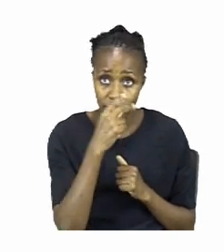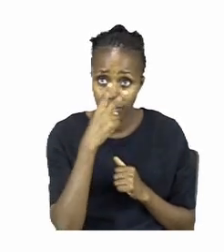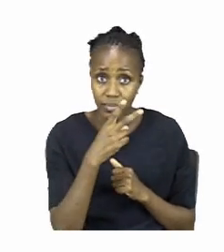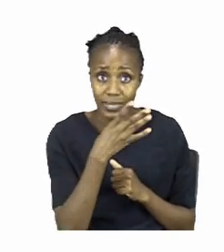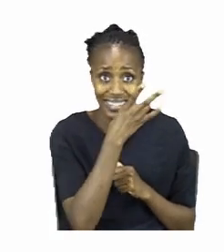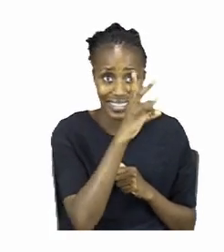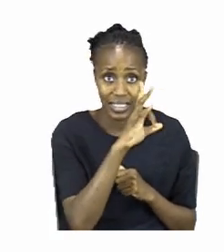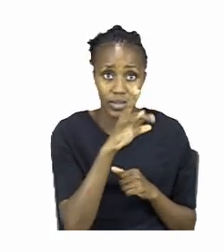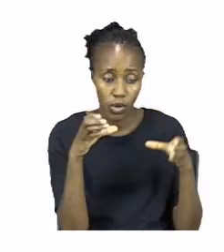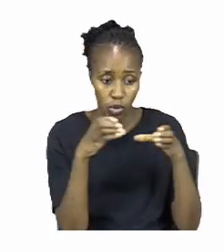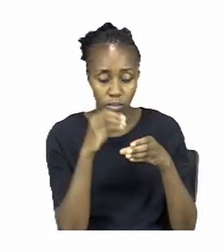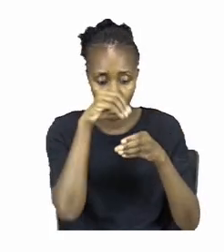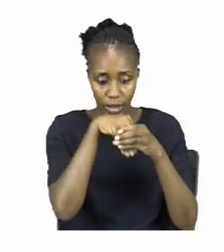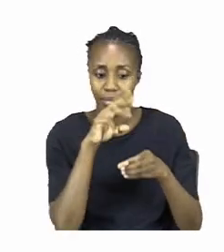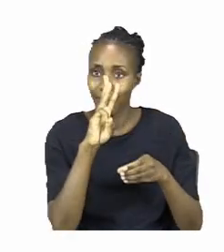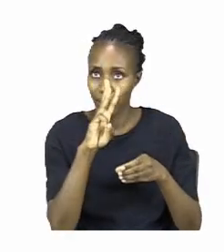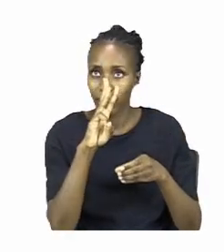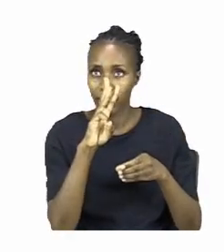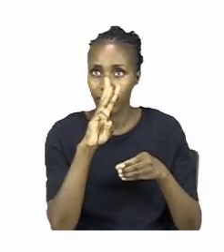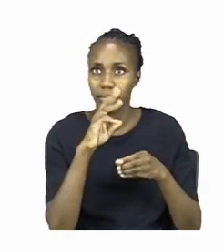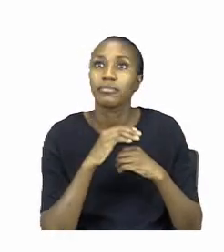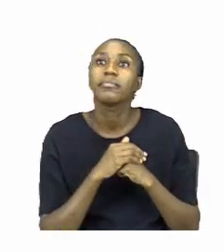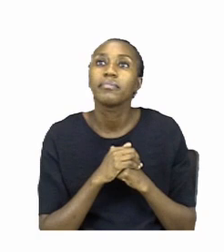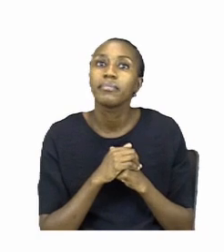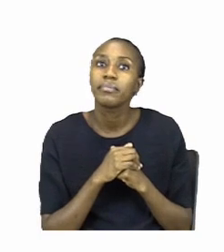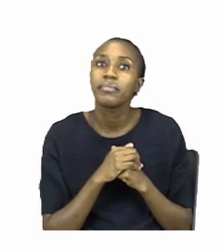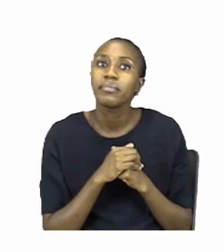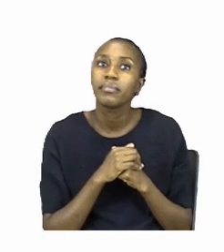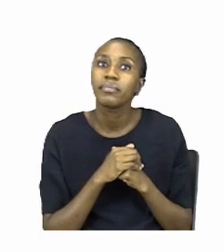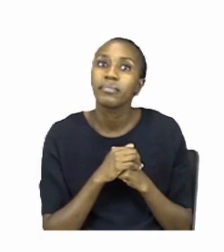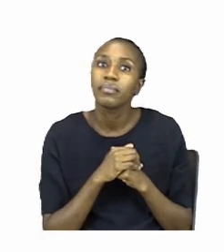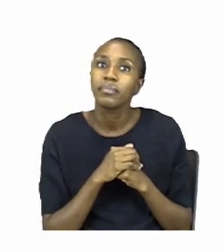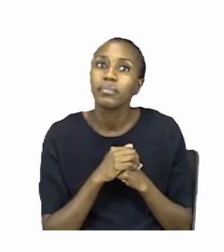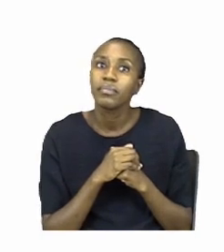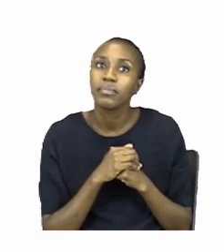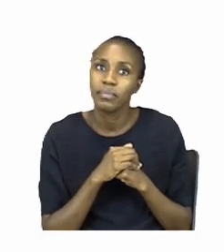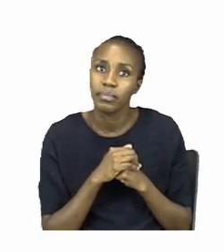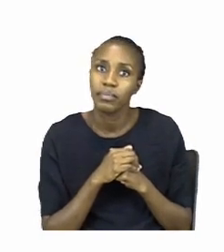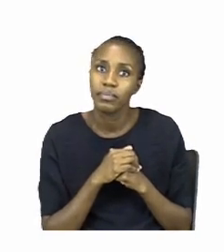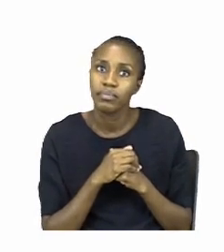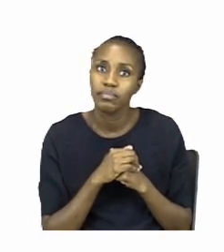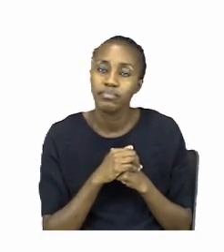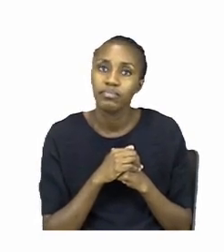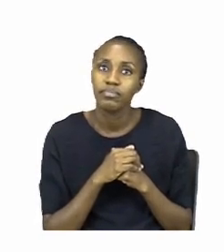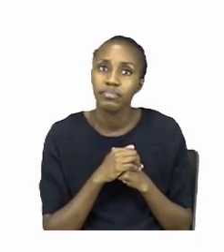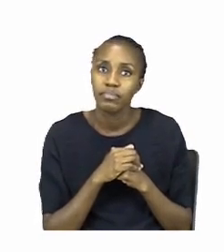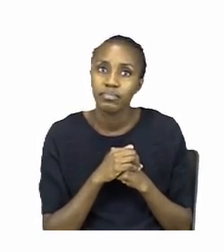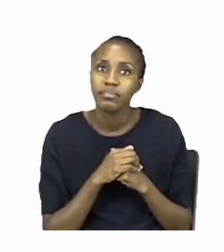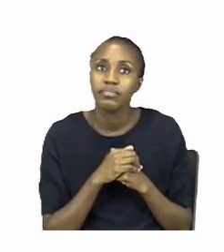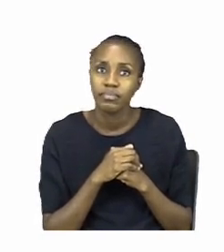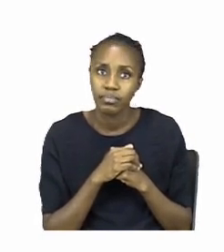says 7 groups of 3. Now when we have 7 groups of 3, then it